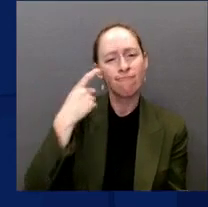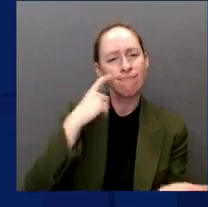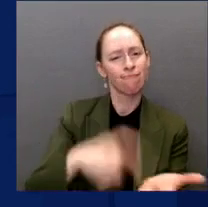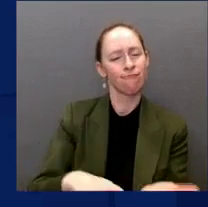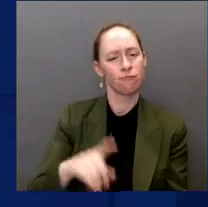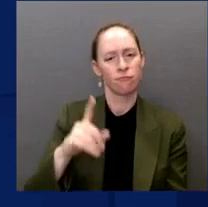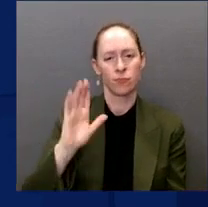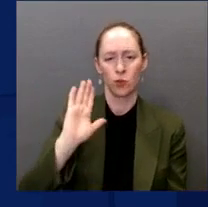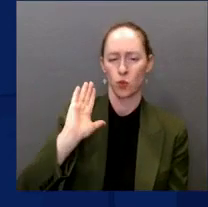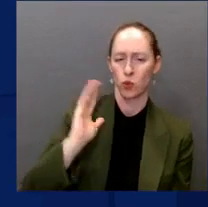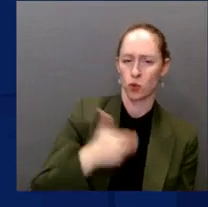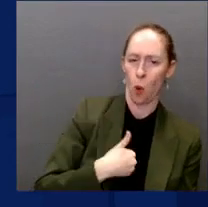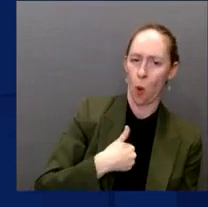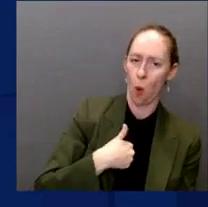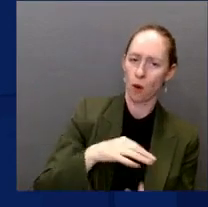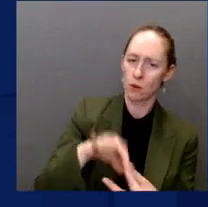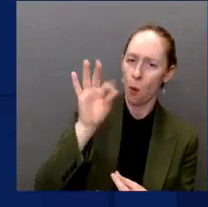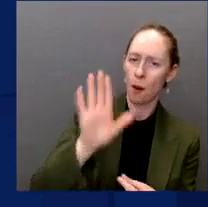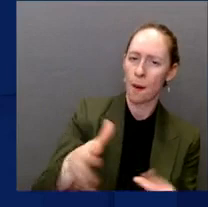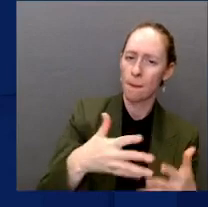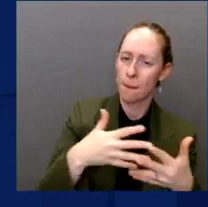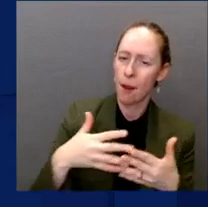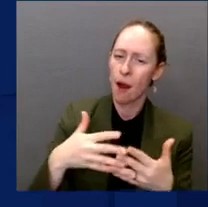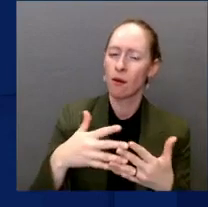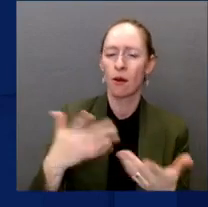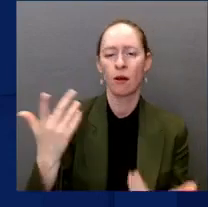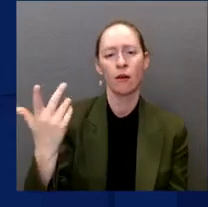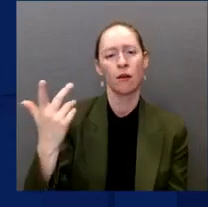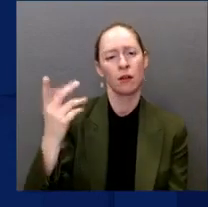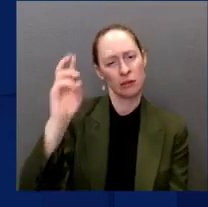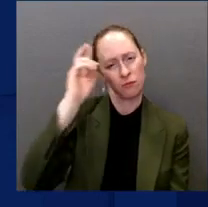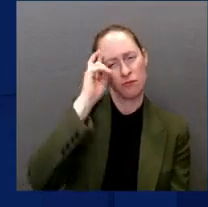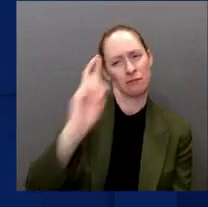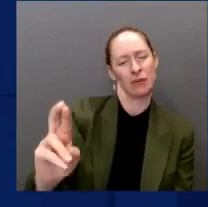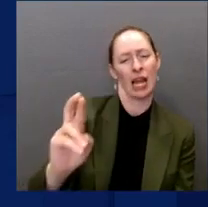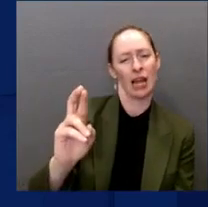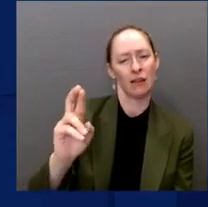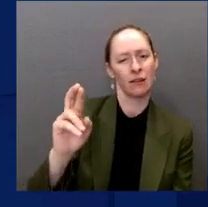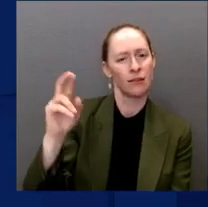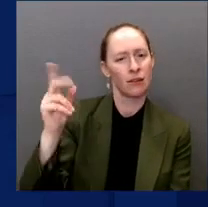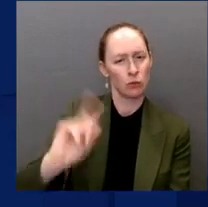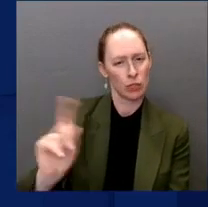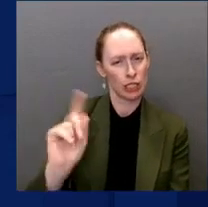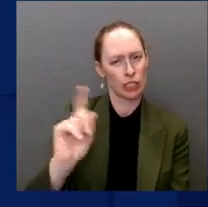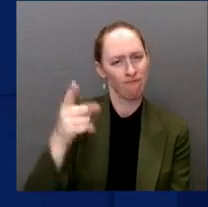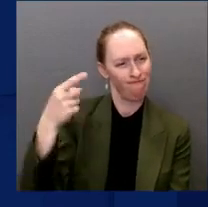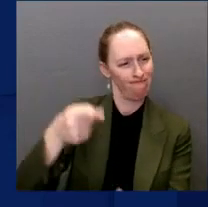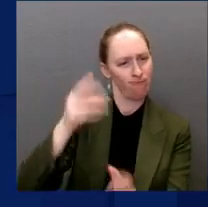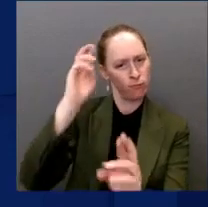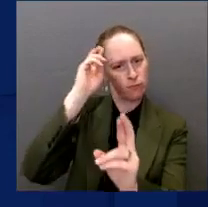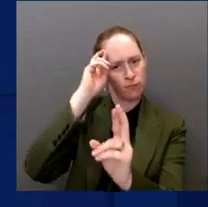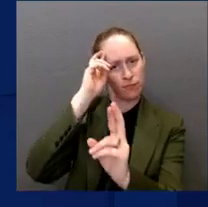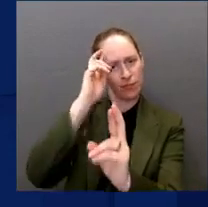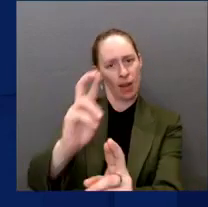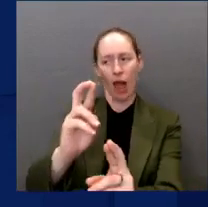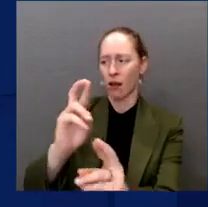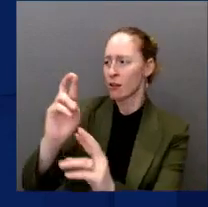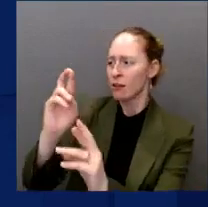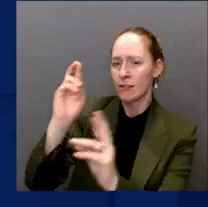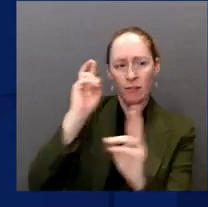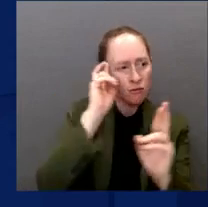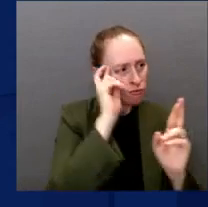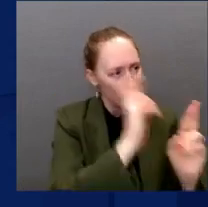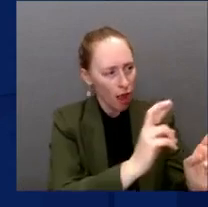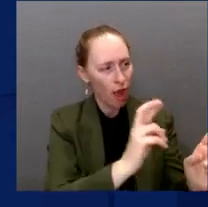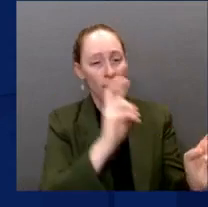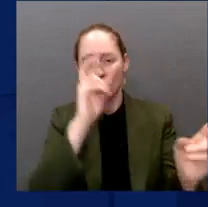respect, treating people in a way that you'd expect you want to be treated. And by the way, some of you have been around long enough